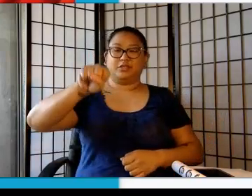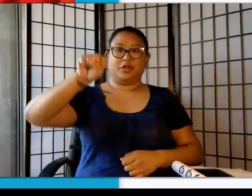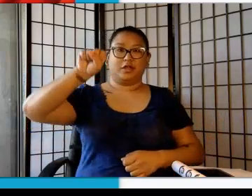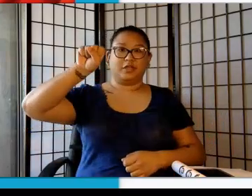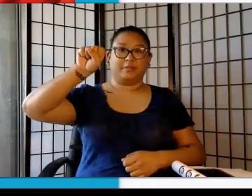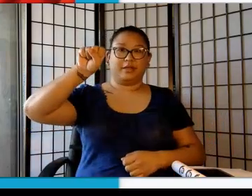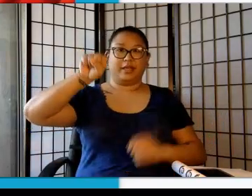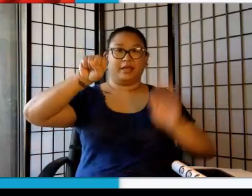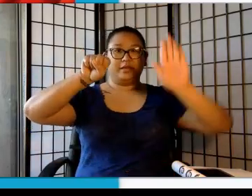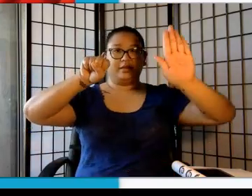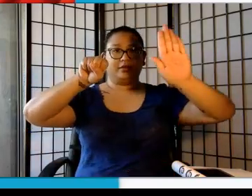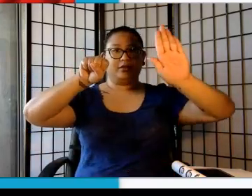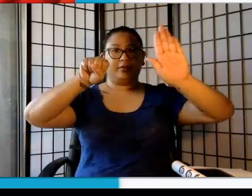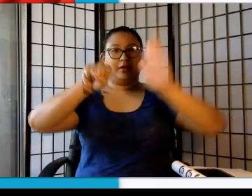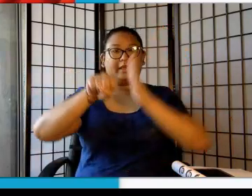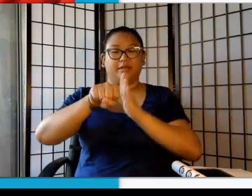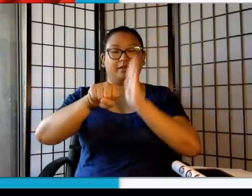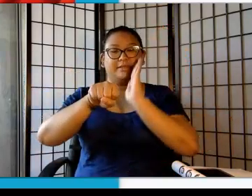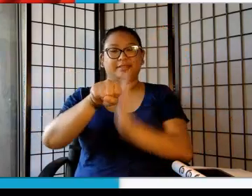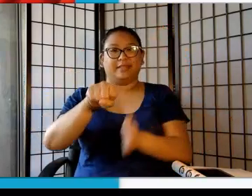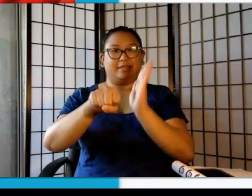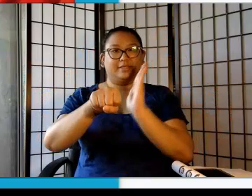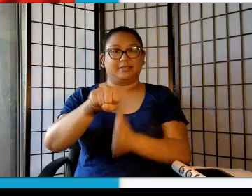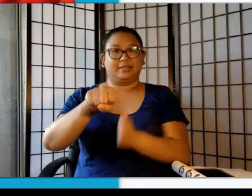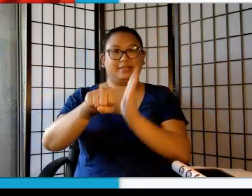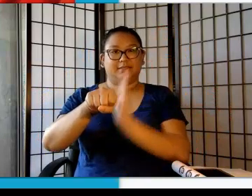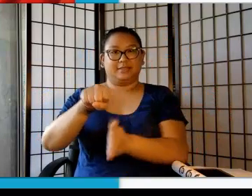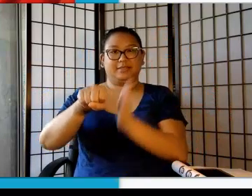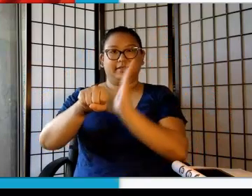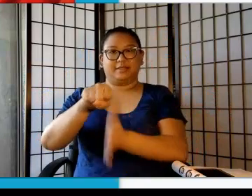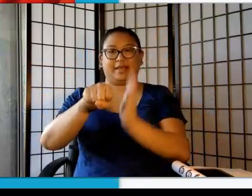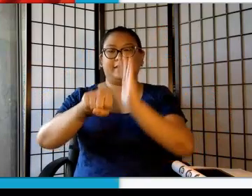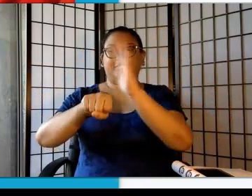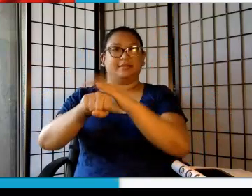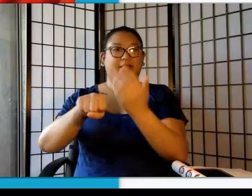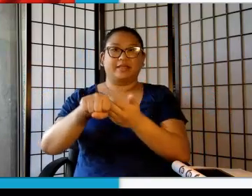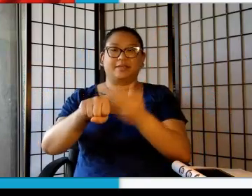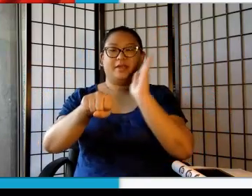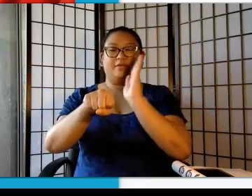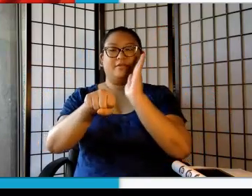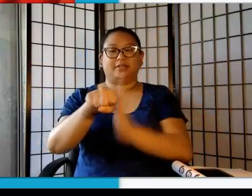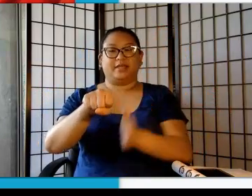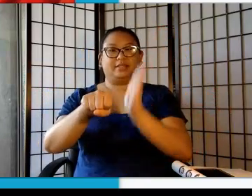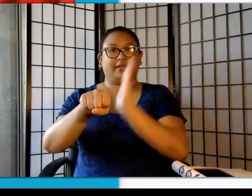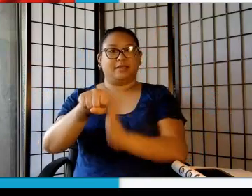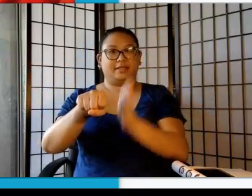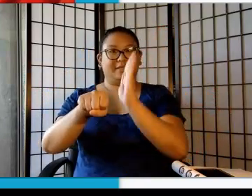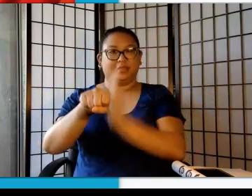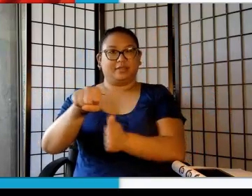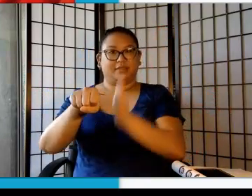This is your non-dominant hand. Dominant hand, slice. Okay, like this is like a tomato, you're